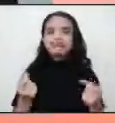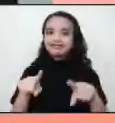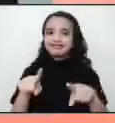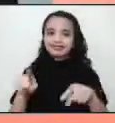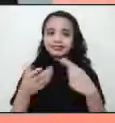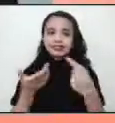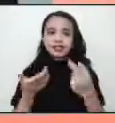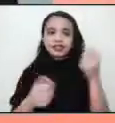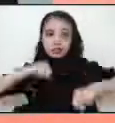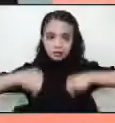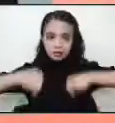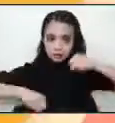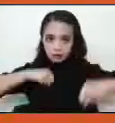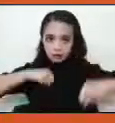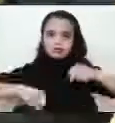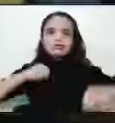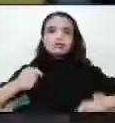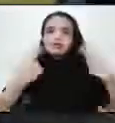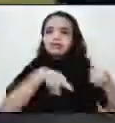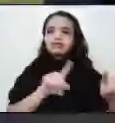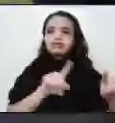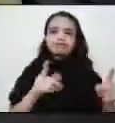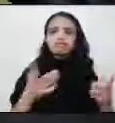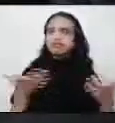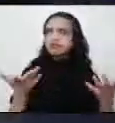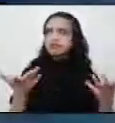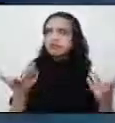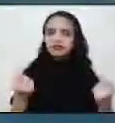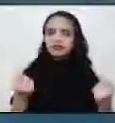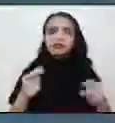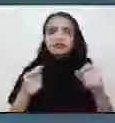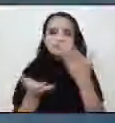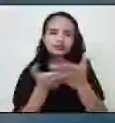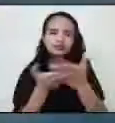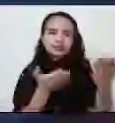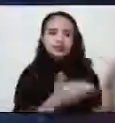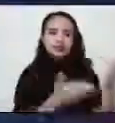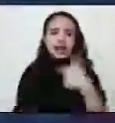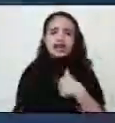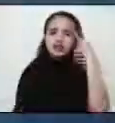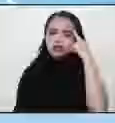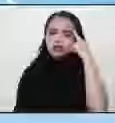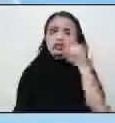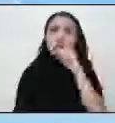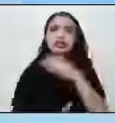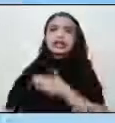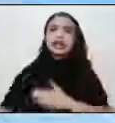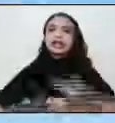Japanese way. Diane Medina Ilustre para sa Talk BIZ.